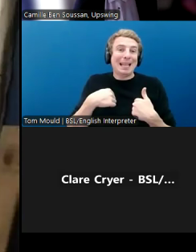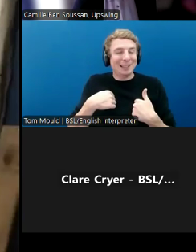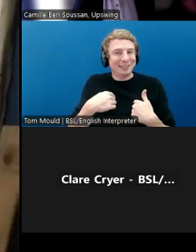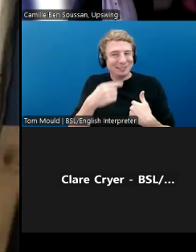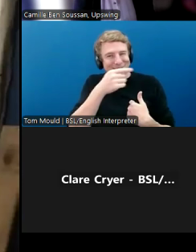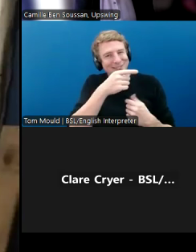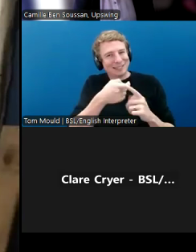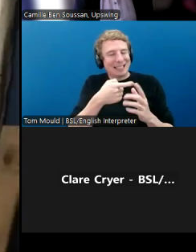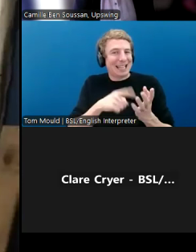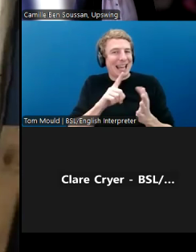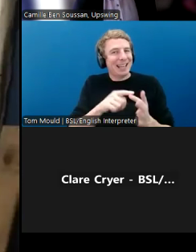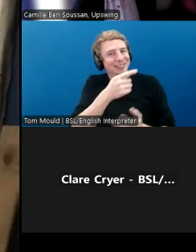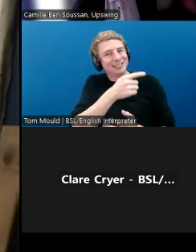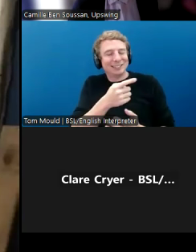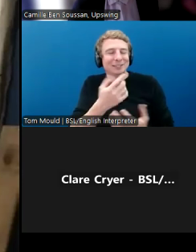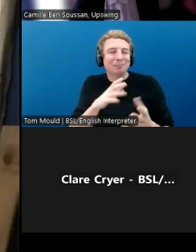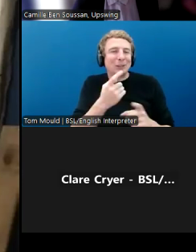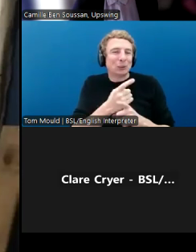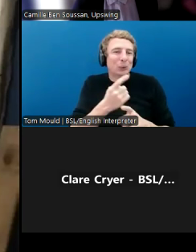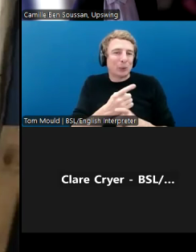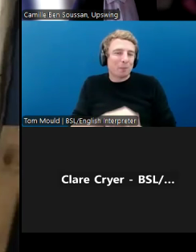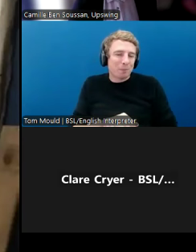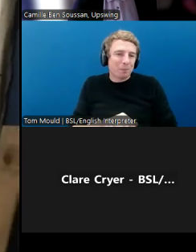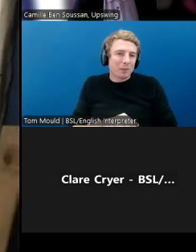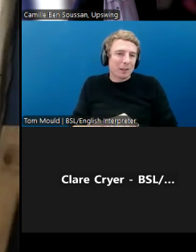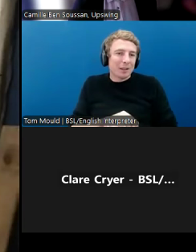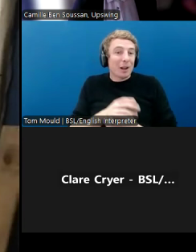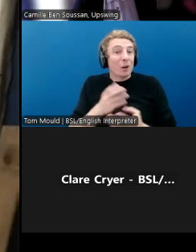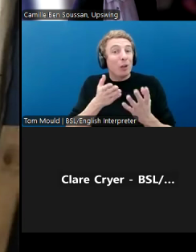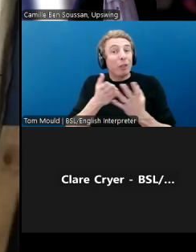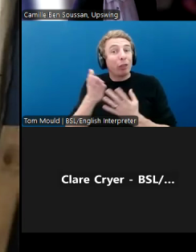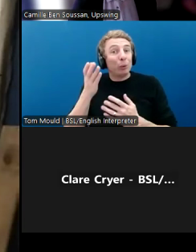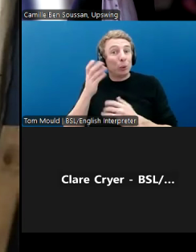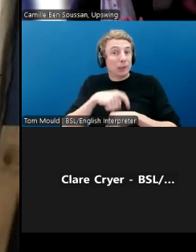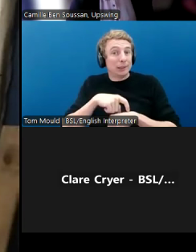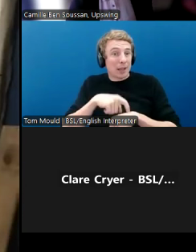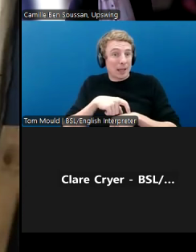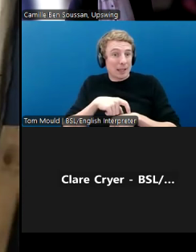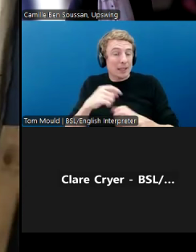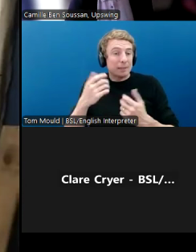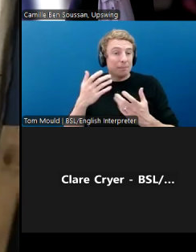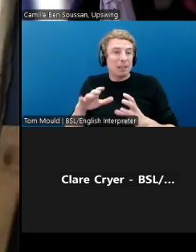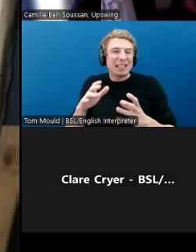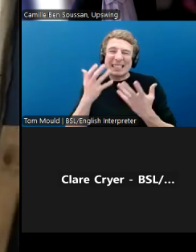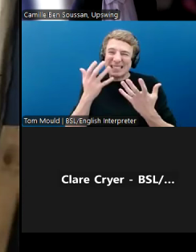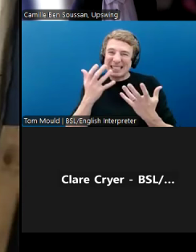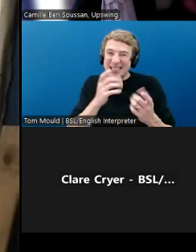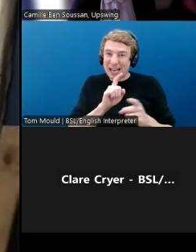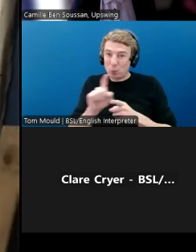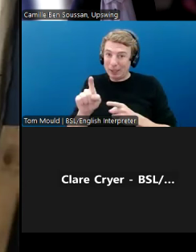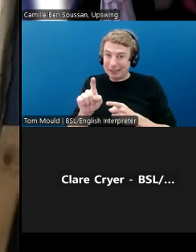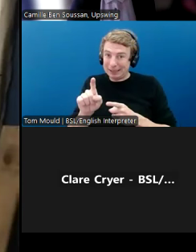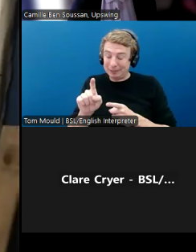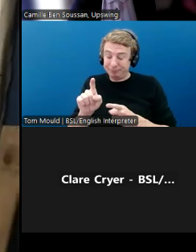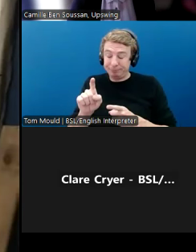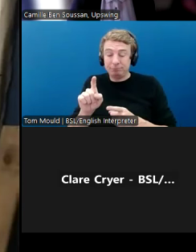was talking about just now. And during that time, we were we spent 10 weeks in a care home